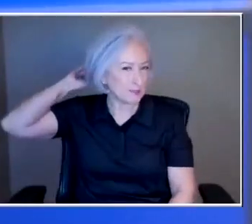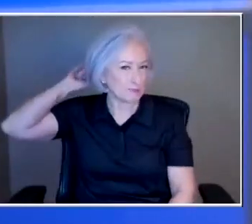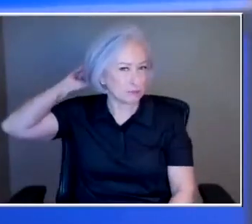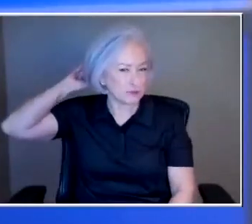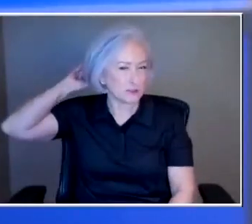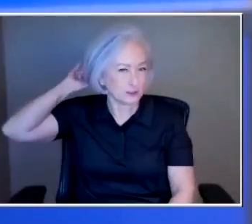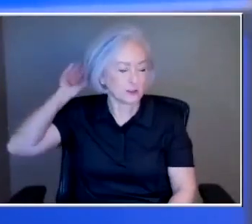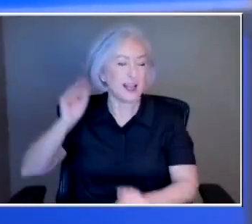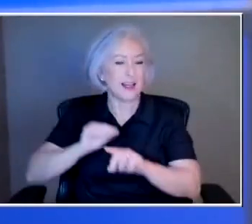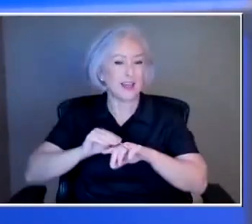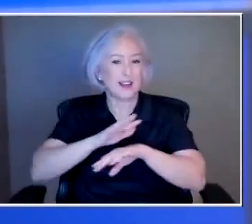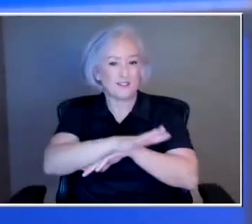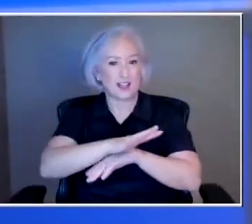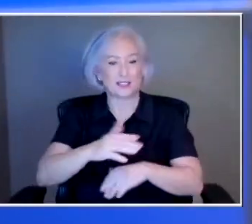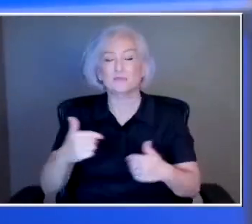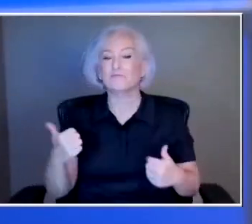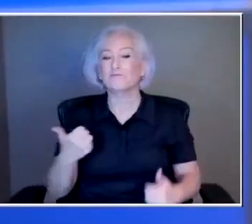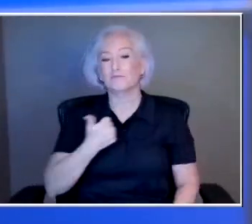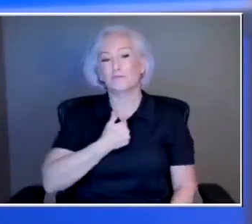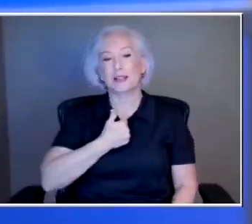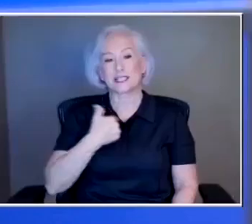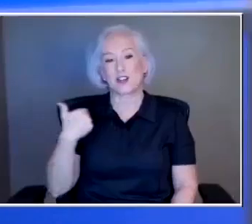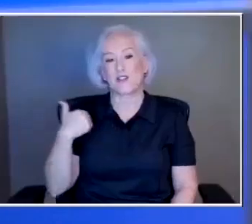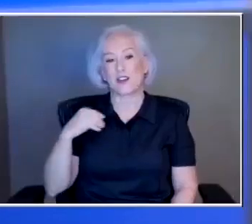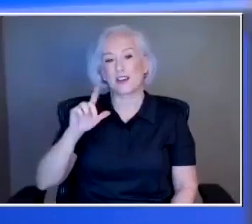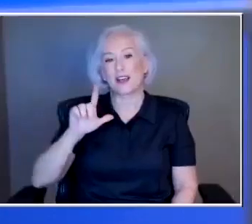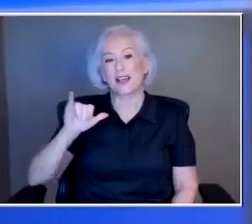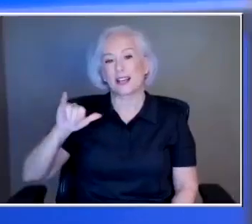have lymphedema from getting my